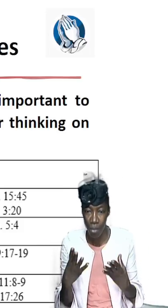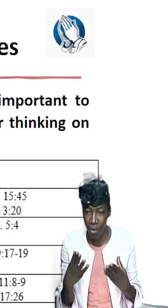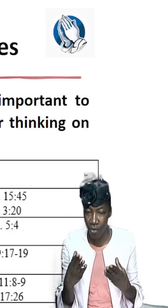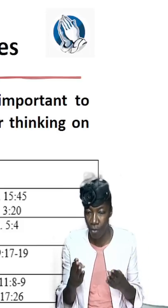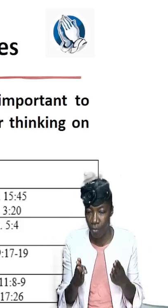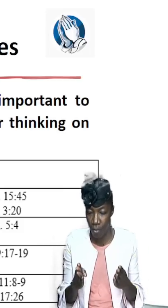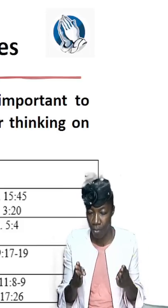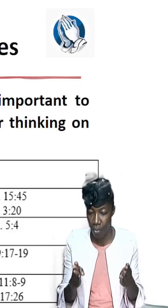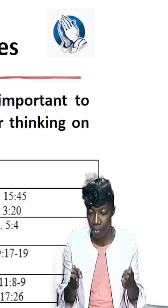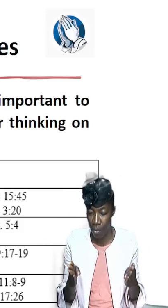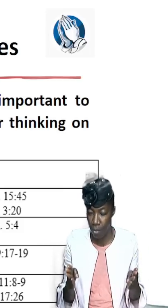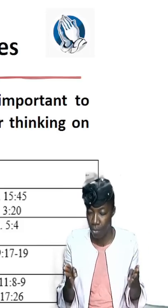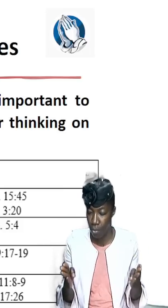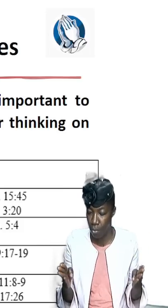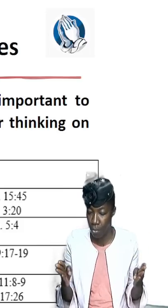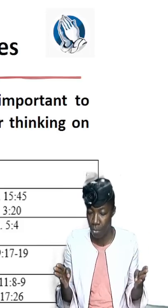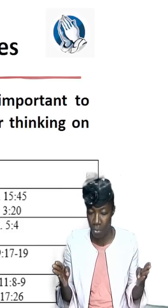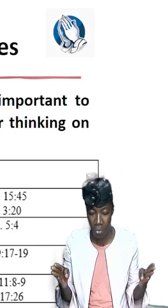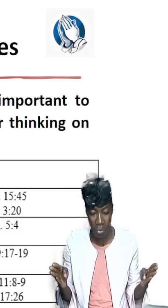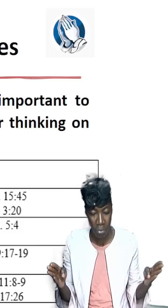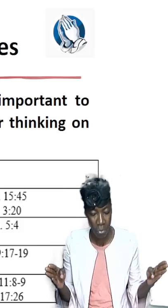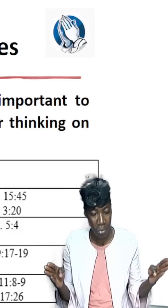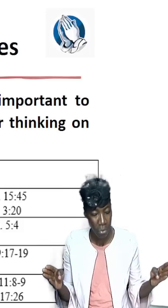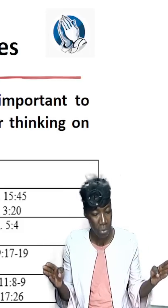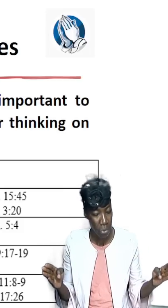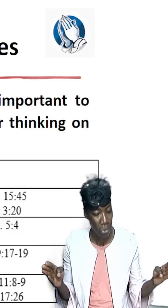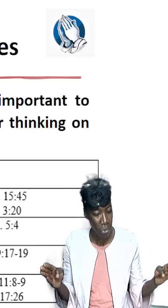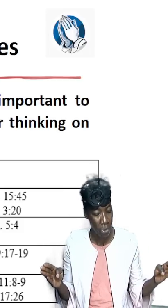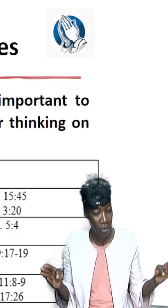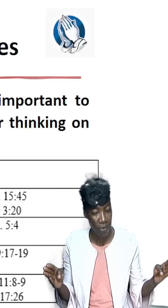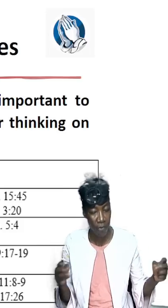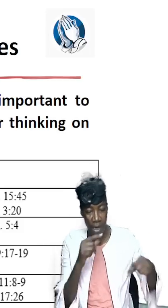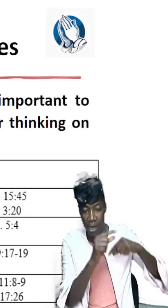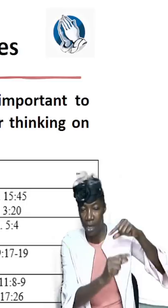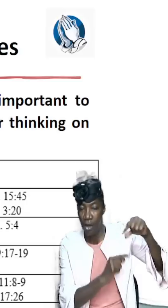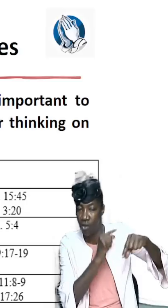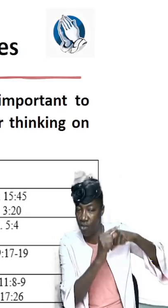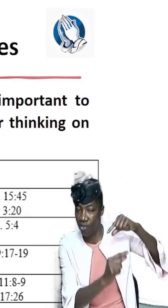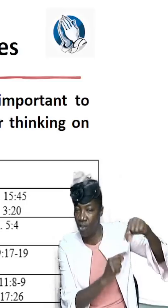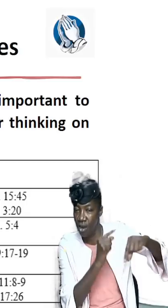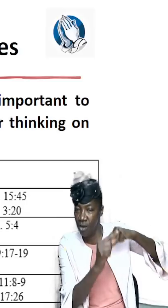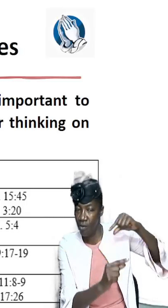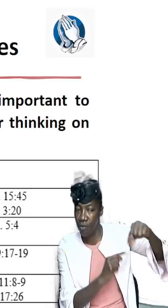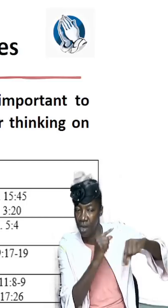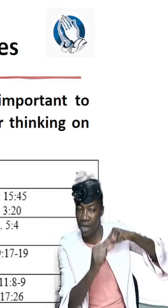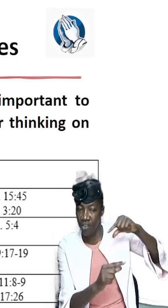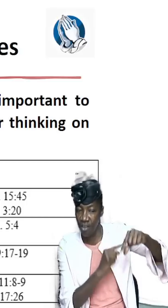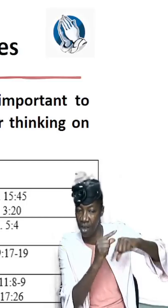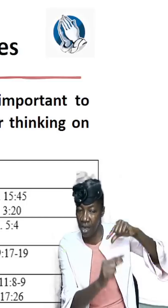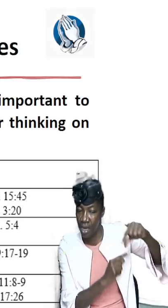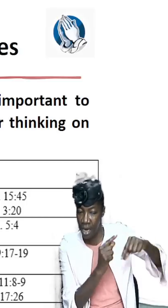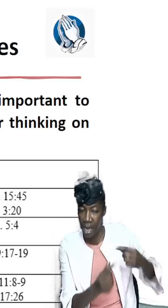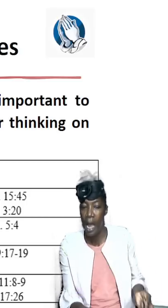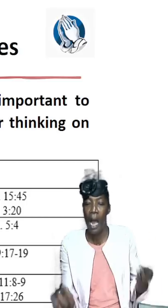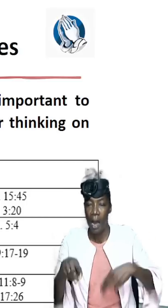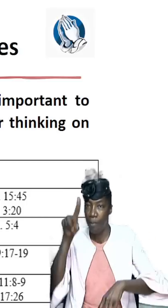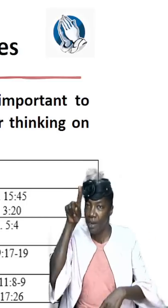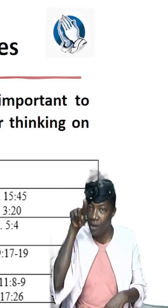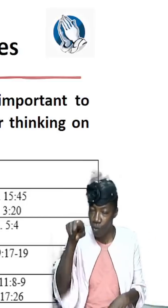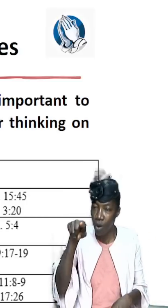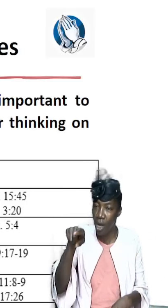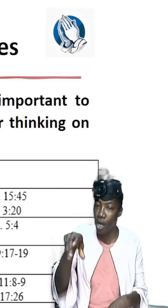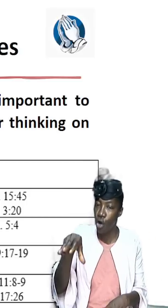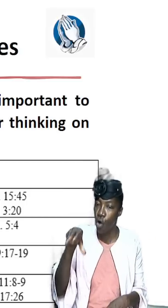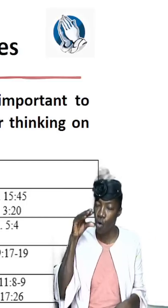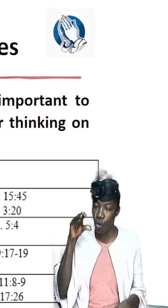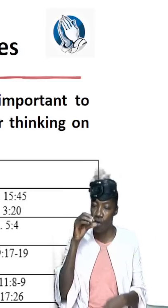expansion, reproductive expansion that can take place in one century. You know how